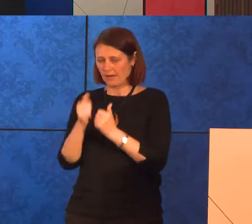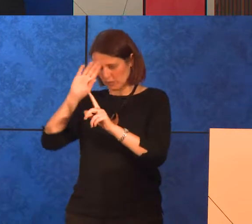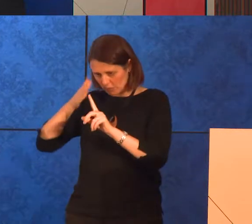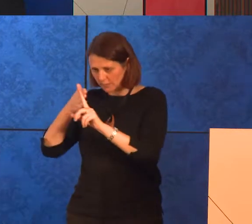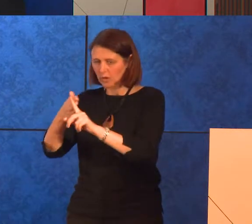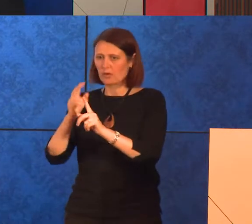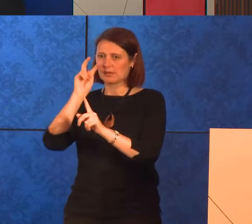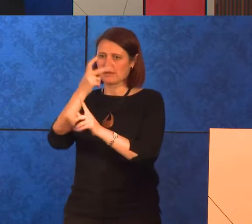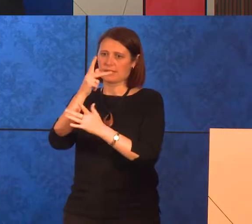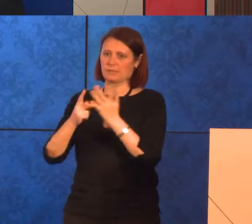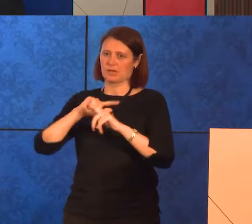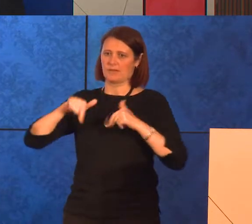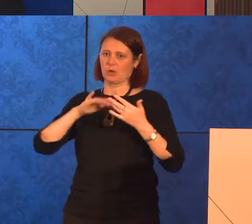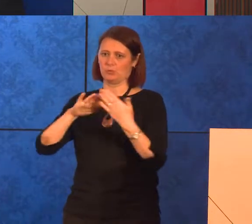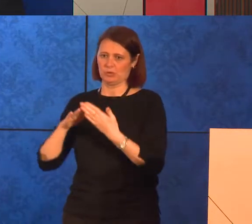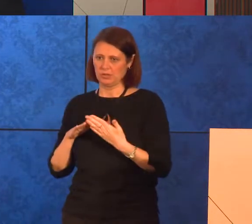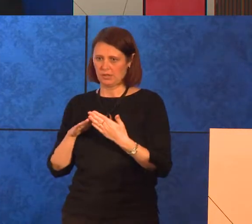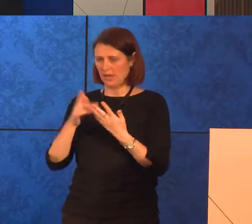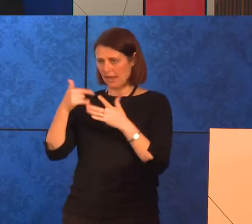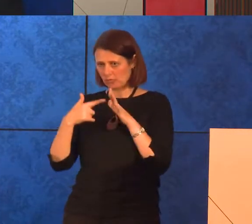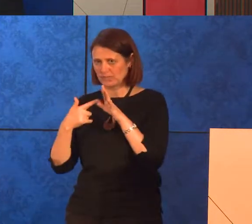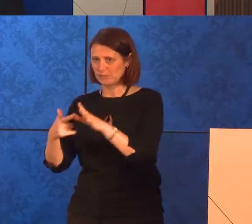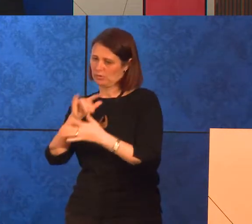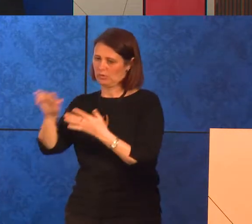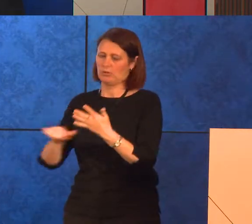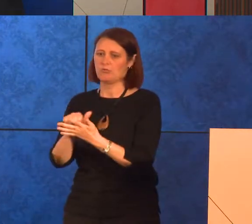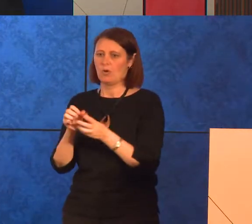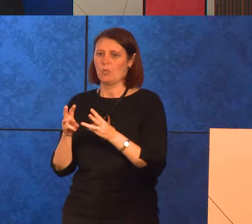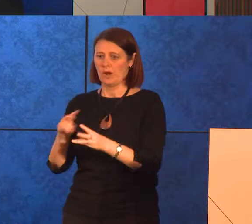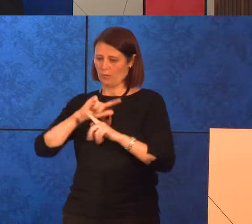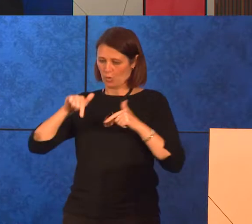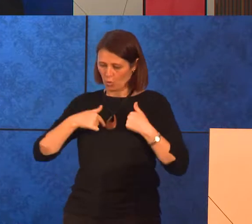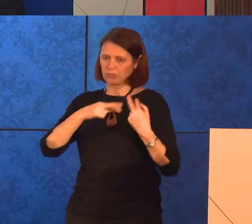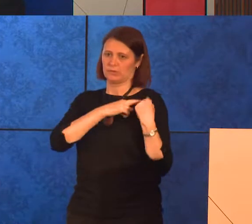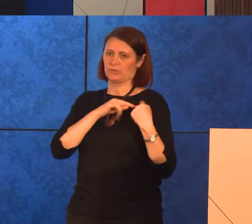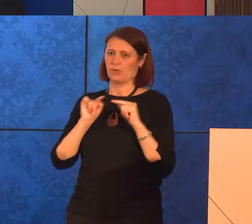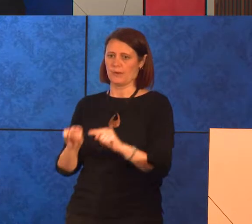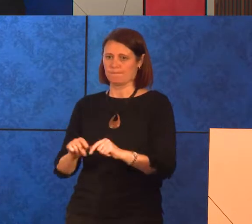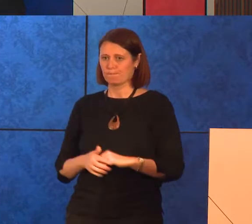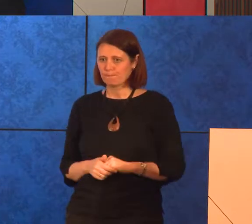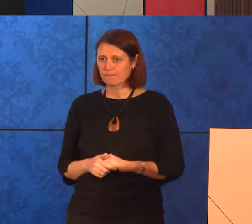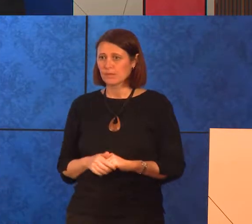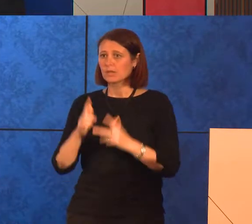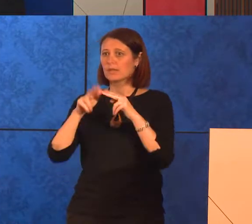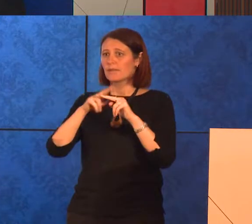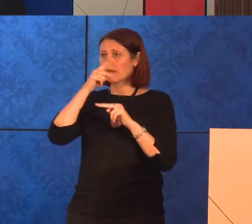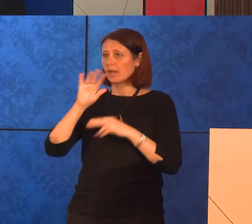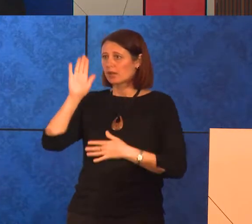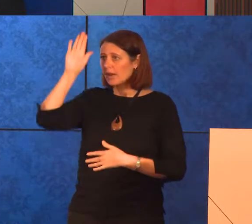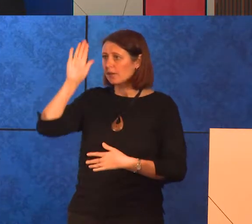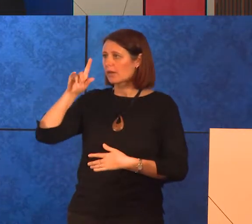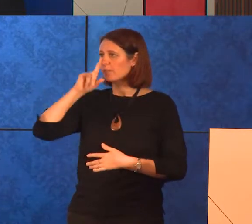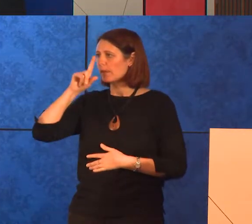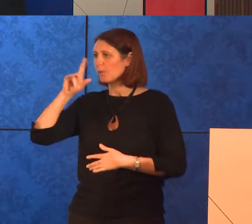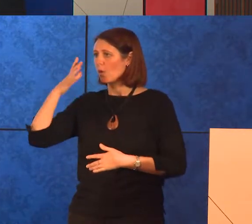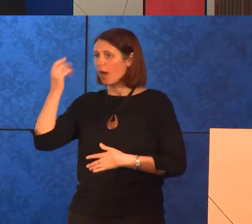the darkest parts of our communities and respond effectively, and we are all responsible for that. So if I can just get a show of hands if